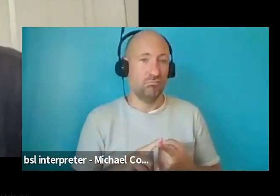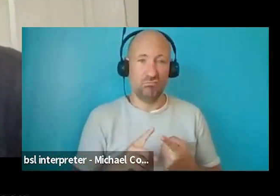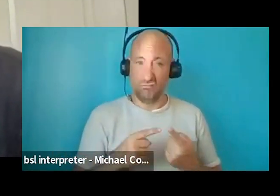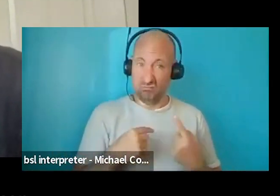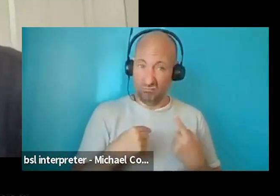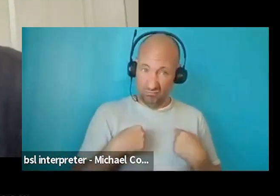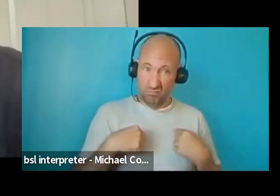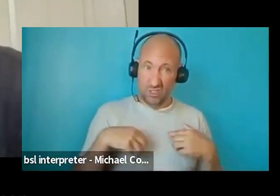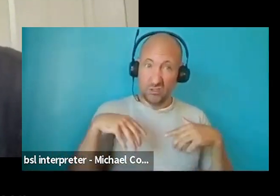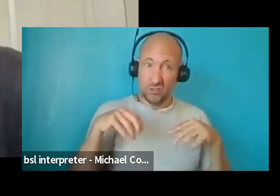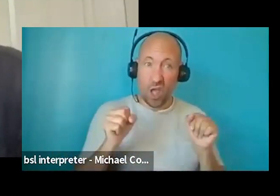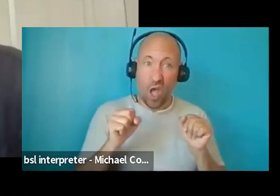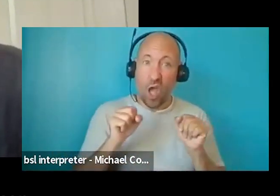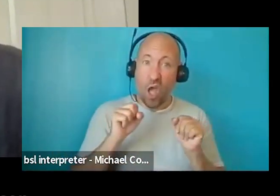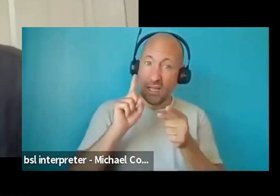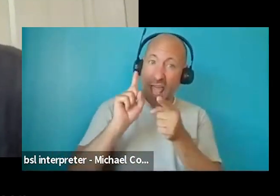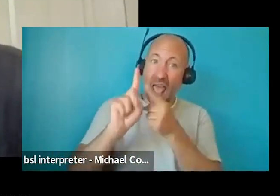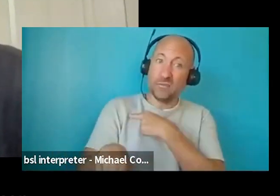and then perhaps